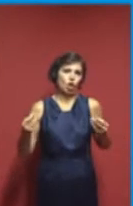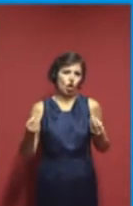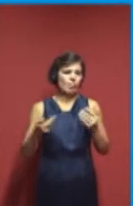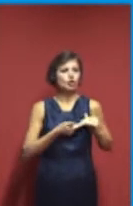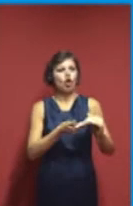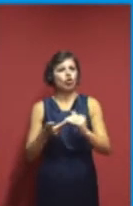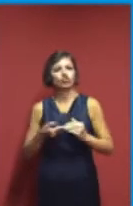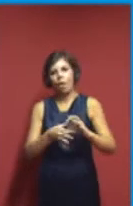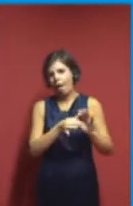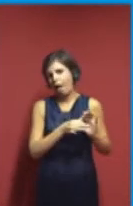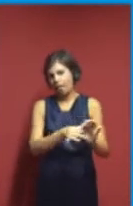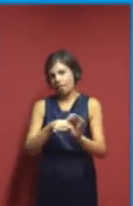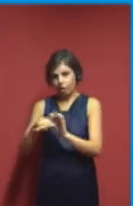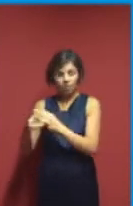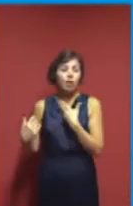us to